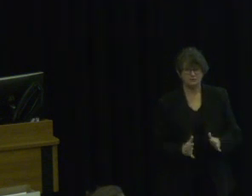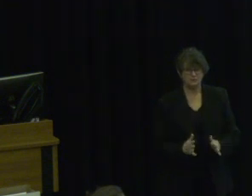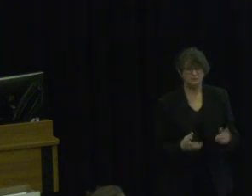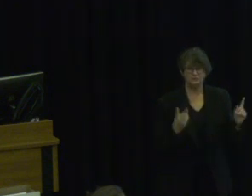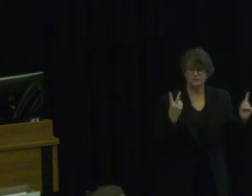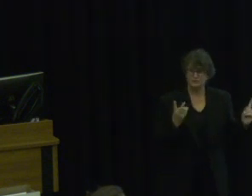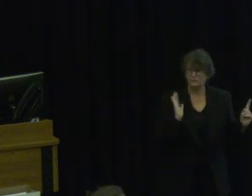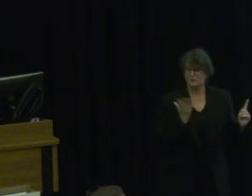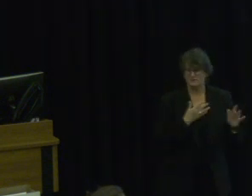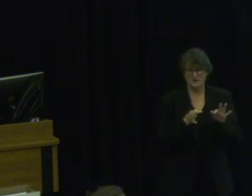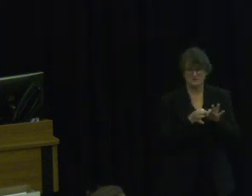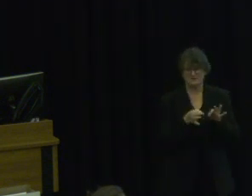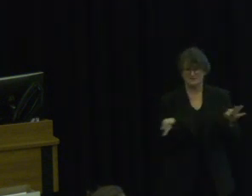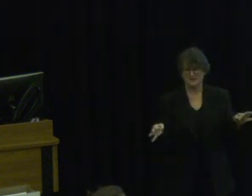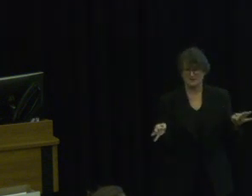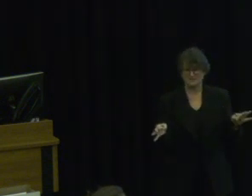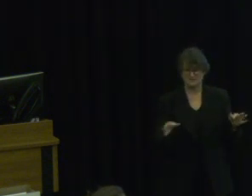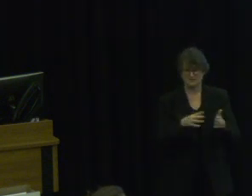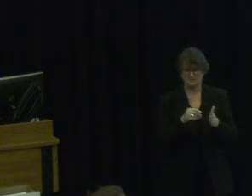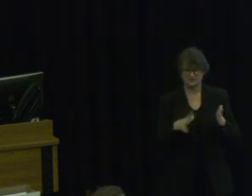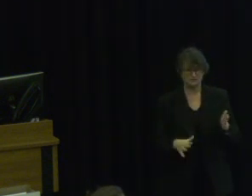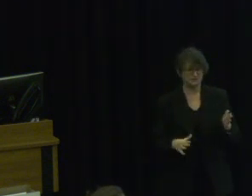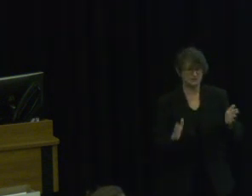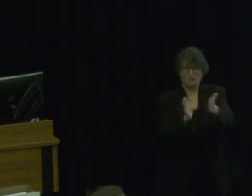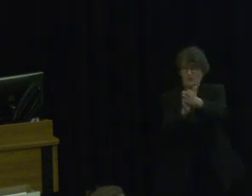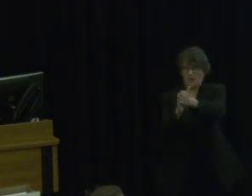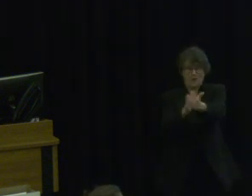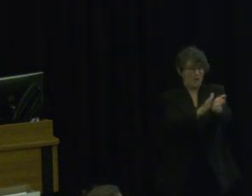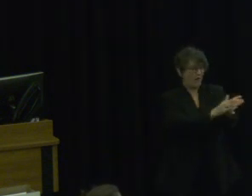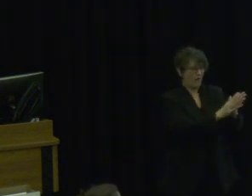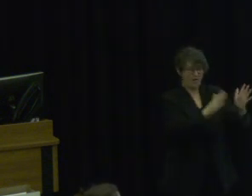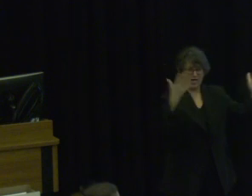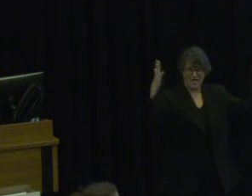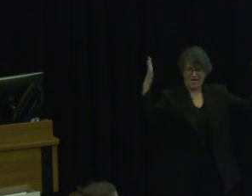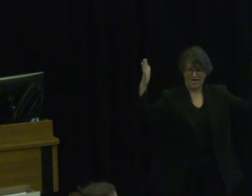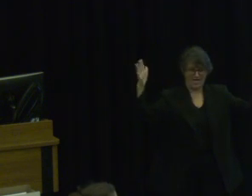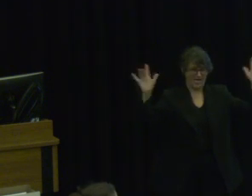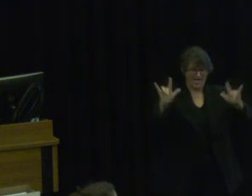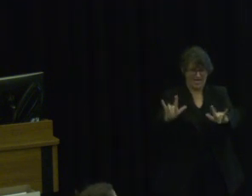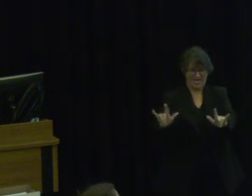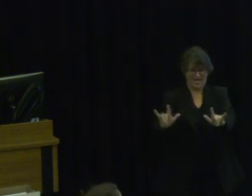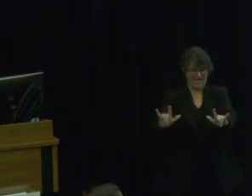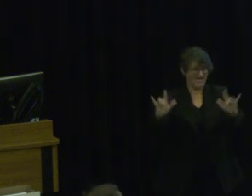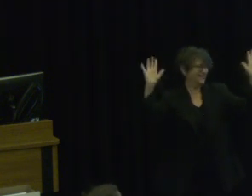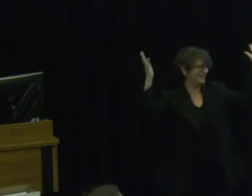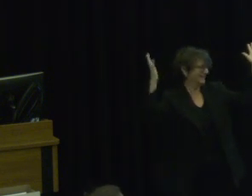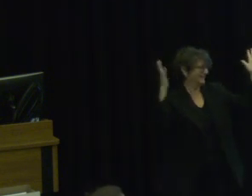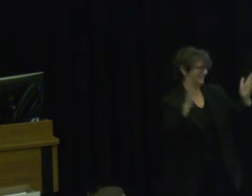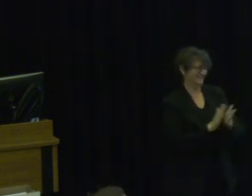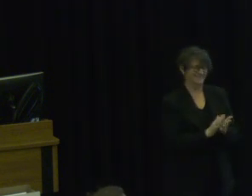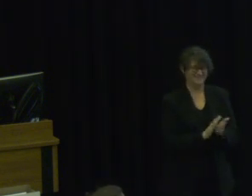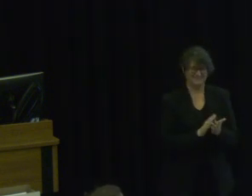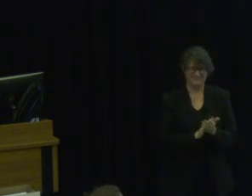of our linguistic students today. So please give me an applause. Okay, thank you to them.